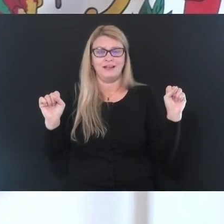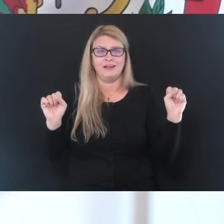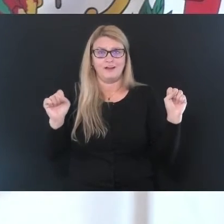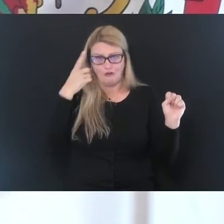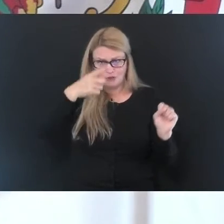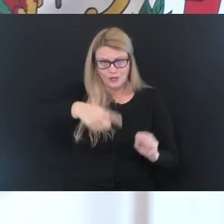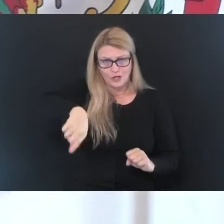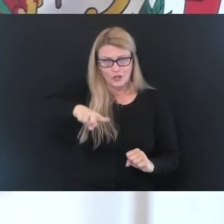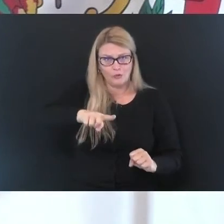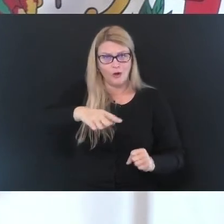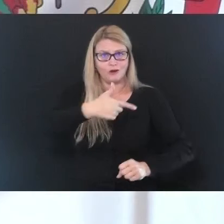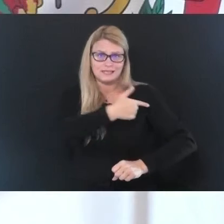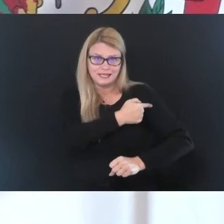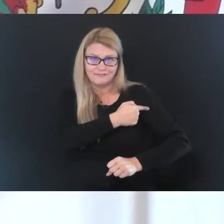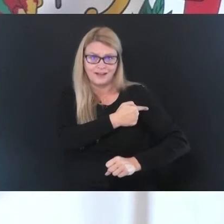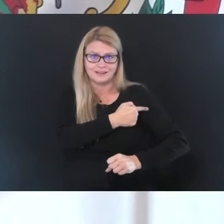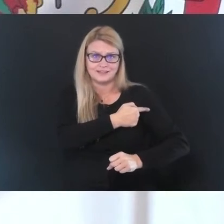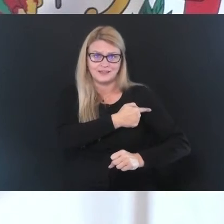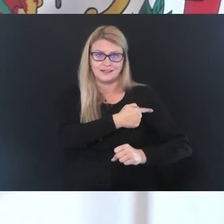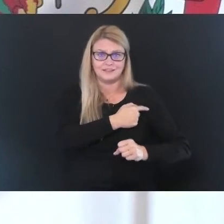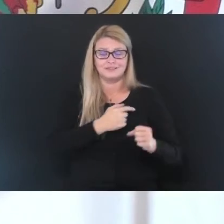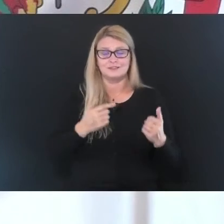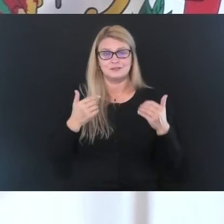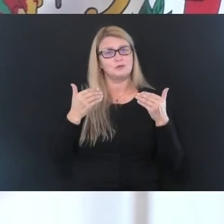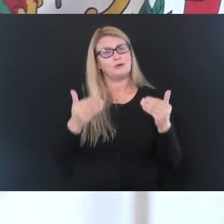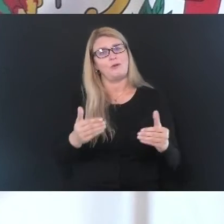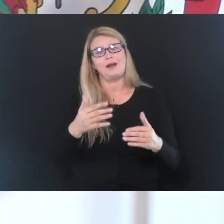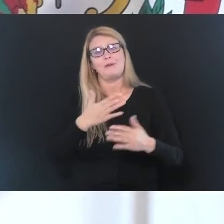strongly encourage you to take the vaccine.